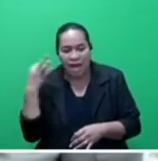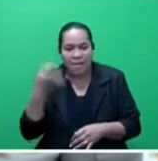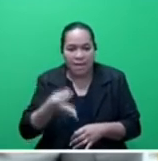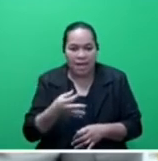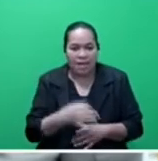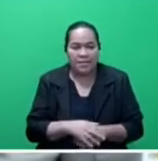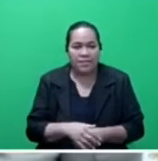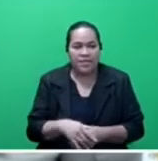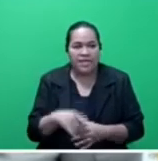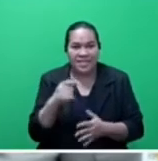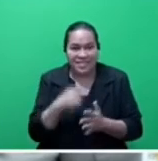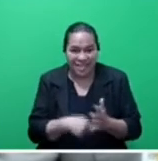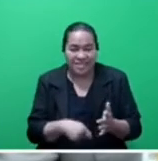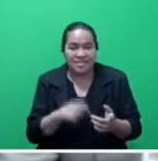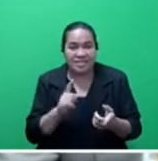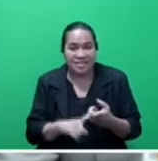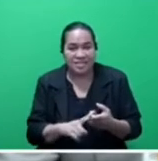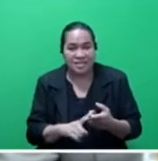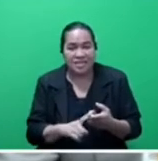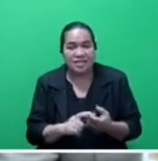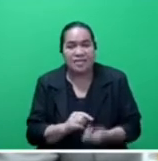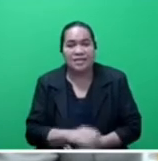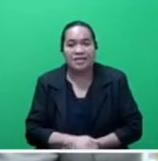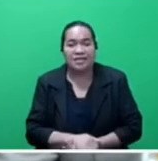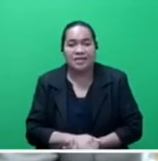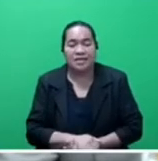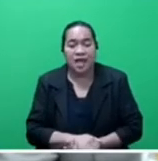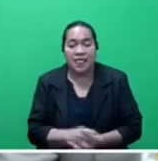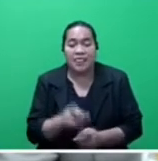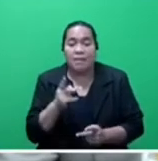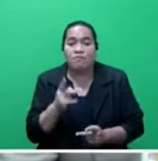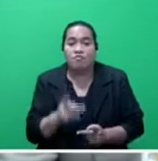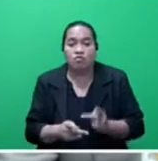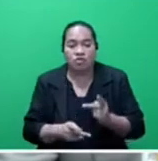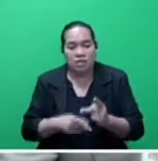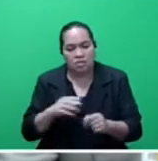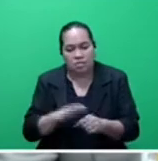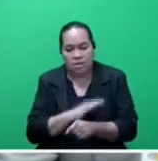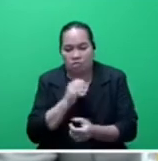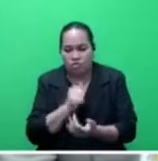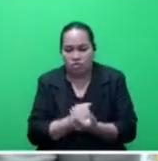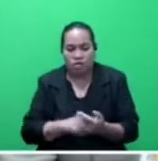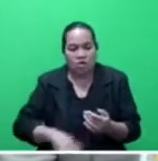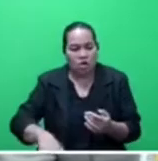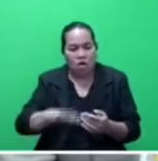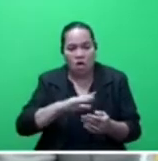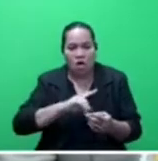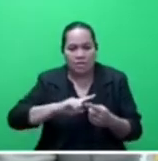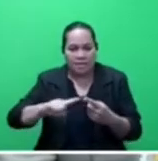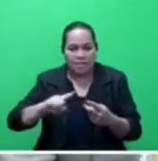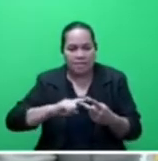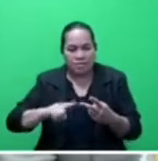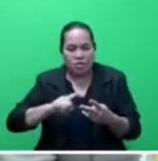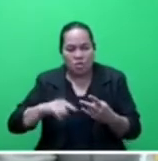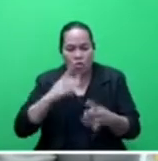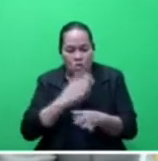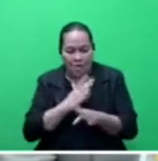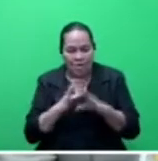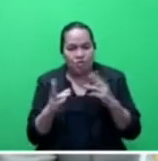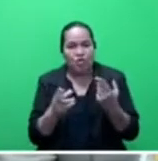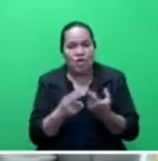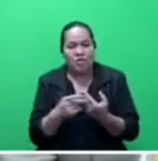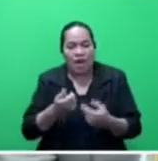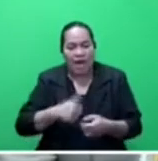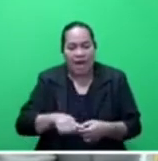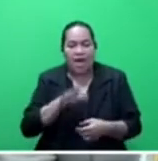planning, Honorable Speaker, is that process that ensures all elements work together to allow you to pay the